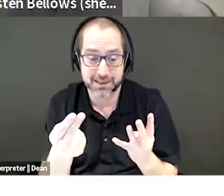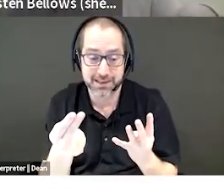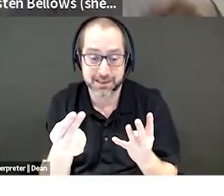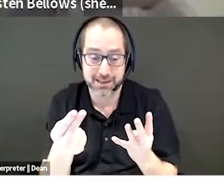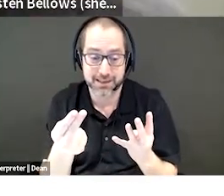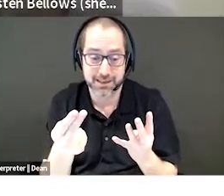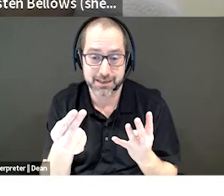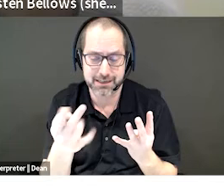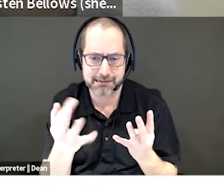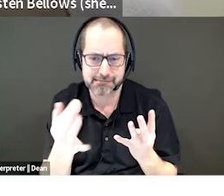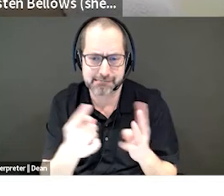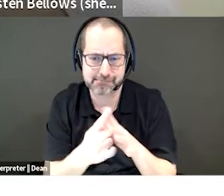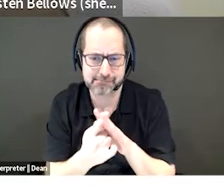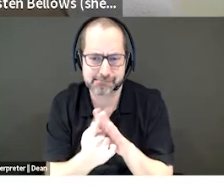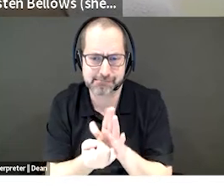where'd my point go?